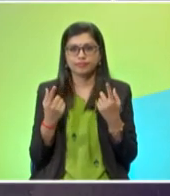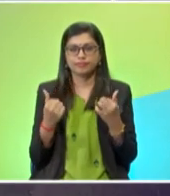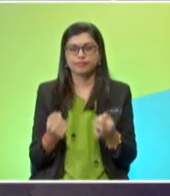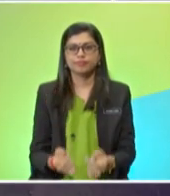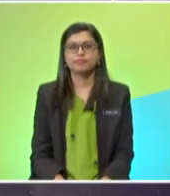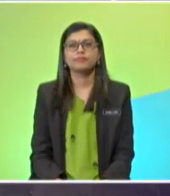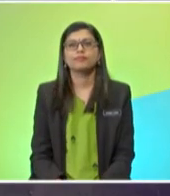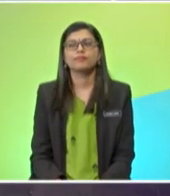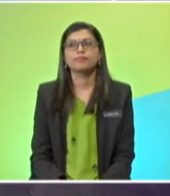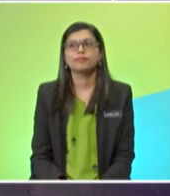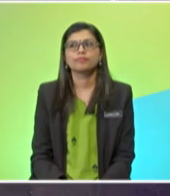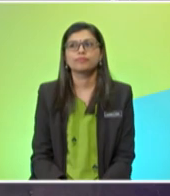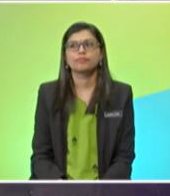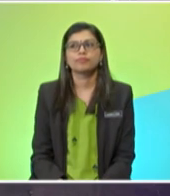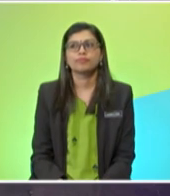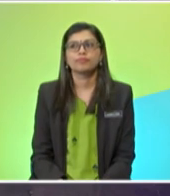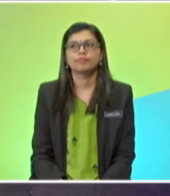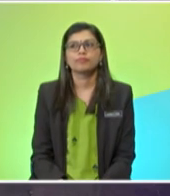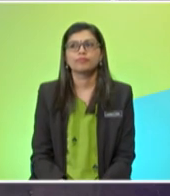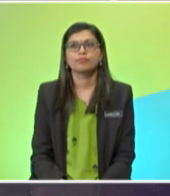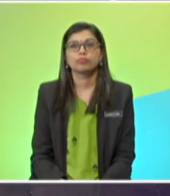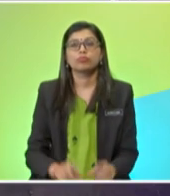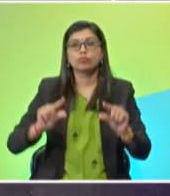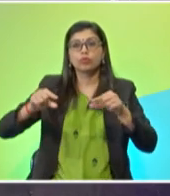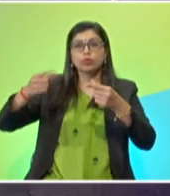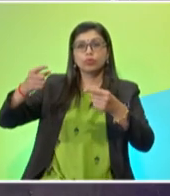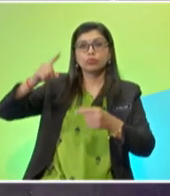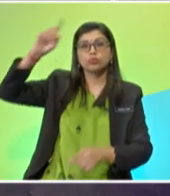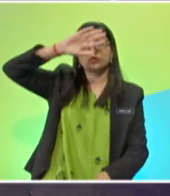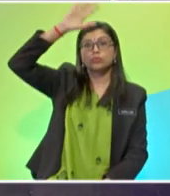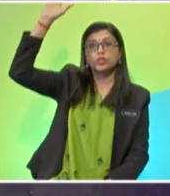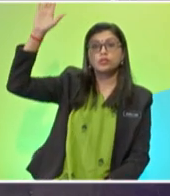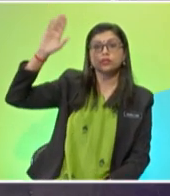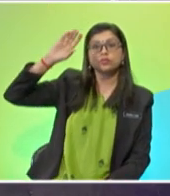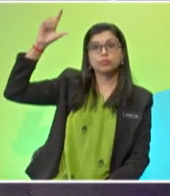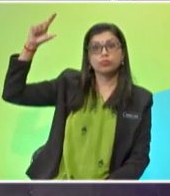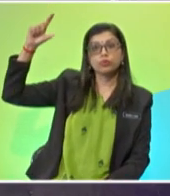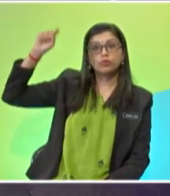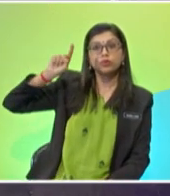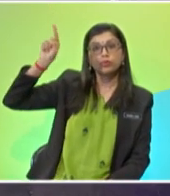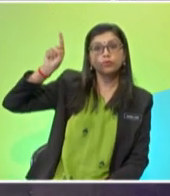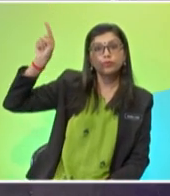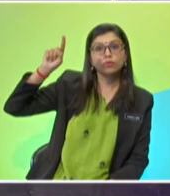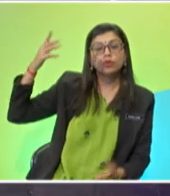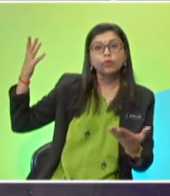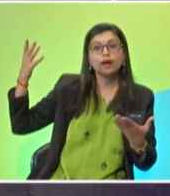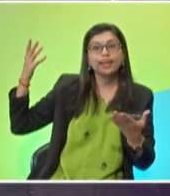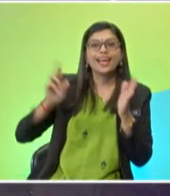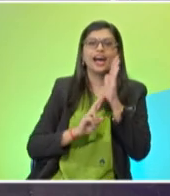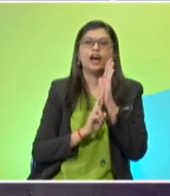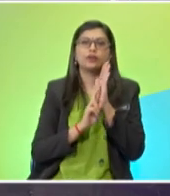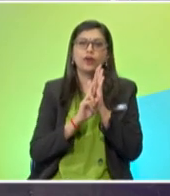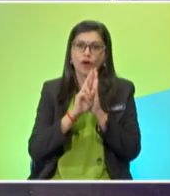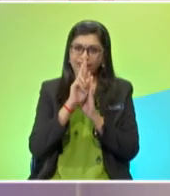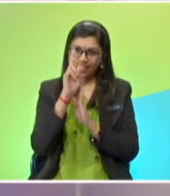The first one, it's the one that we can go to space. Oh, yes. Fly to the moon. Yes, a fly rocket. Me to the moon. Yes.